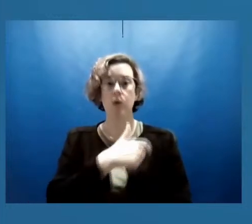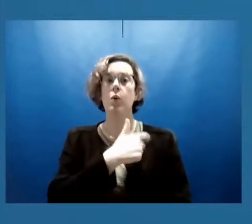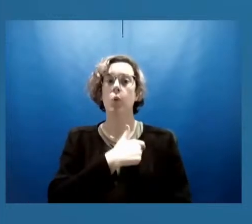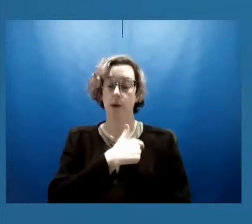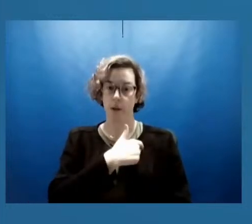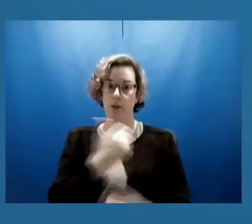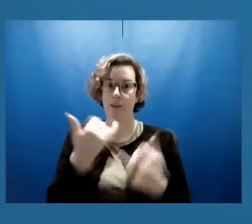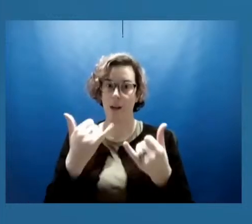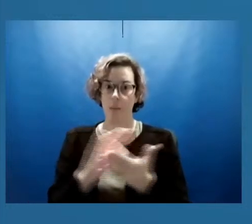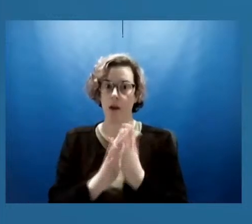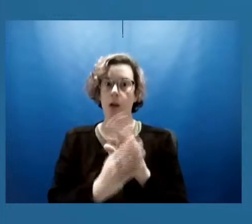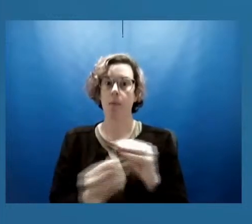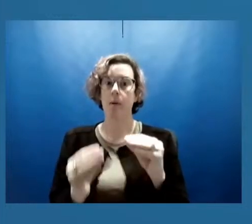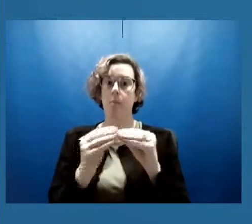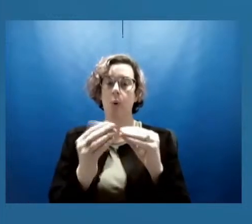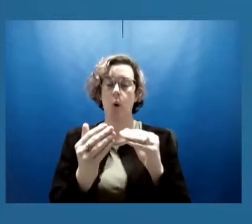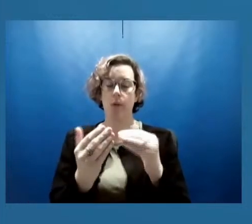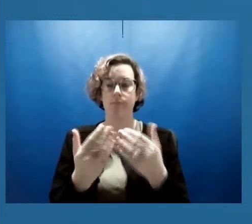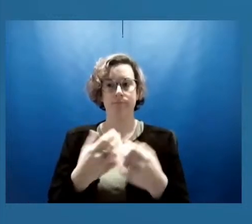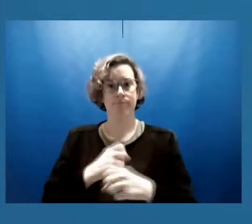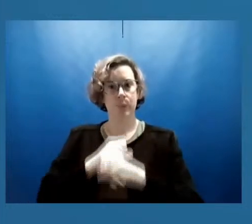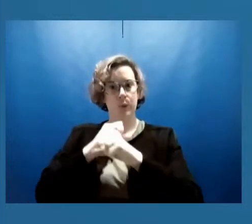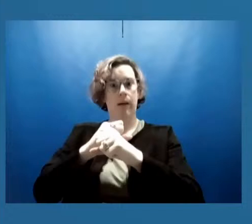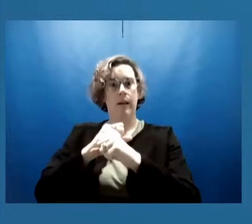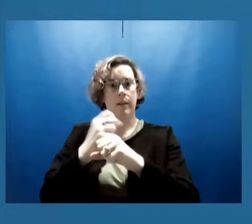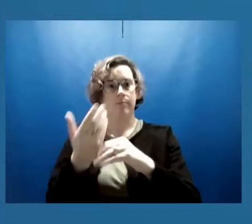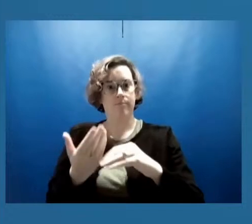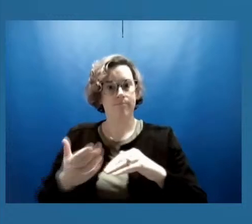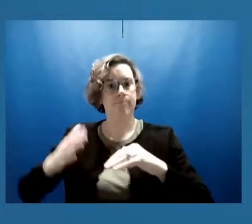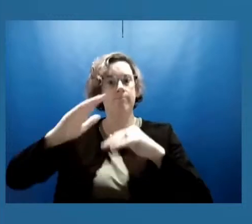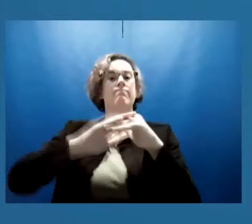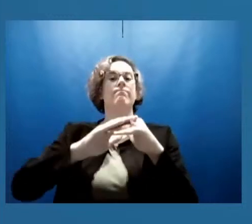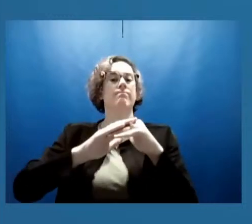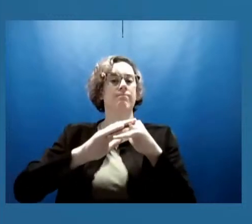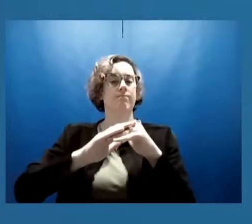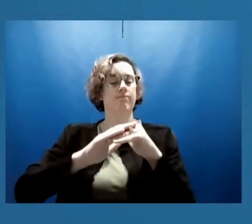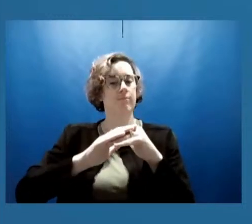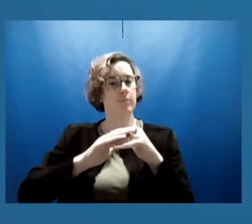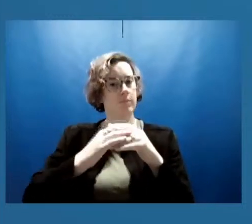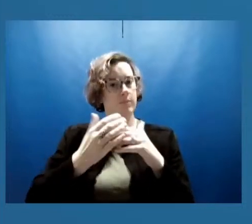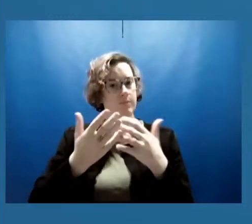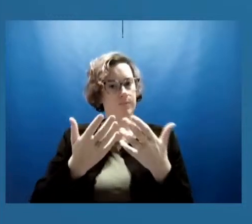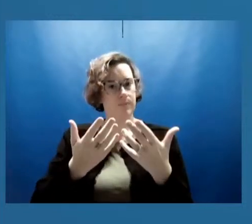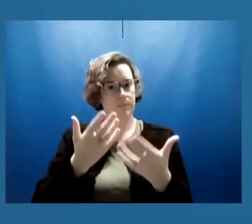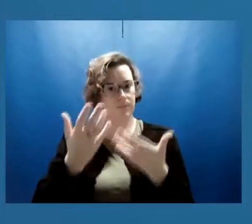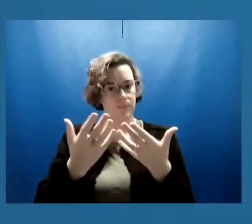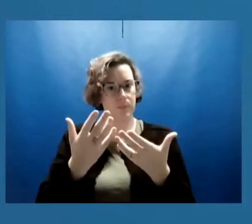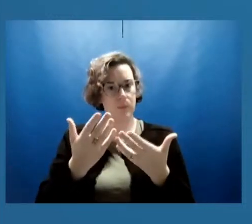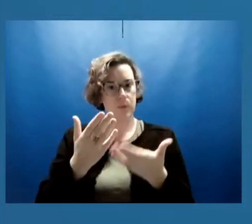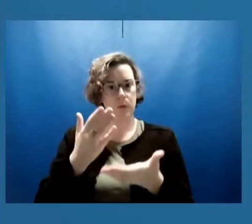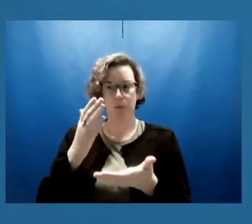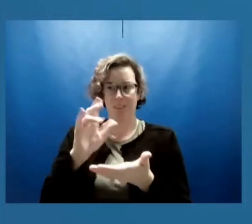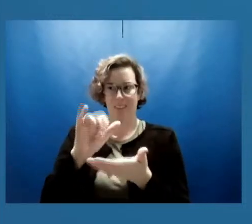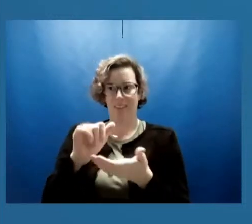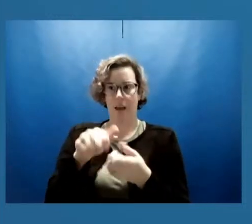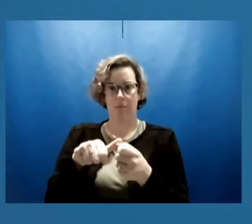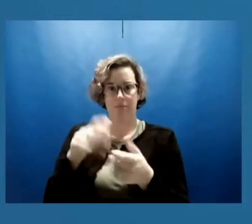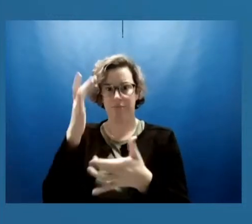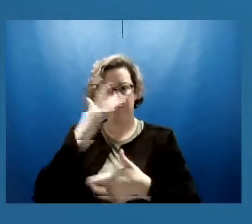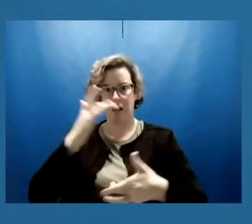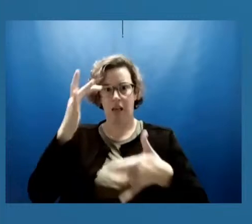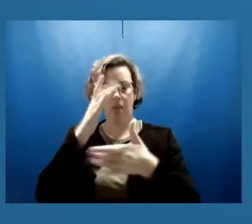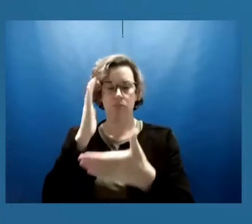additional preemptive uh, action to wipe out the disease across the